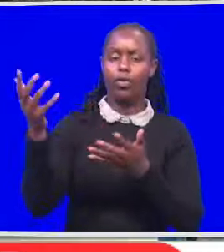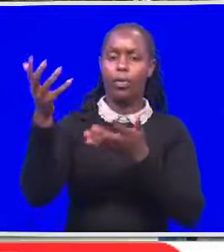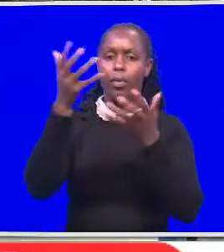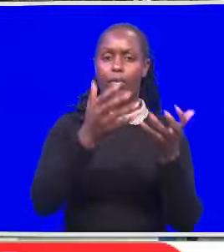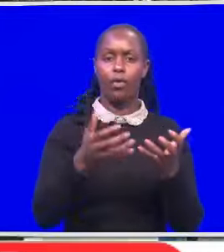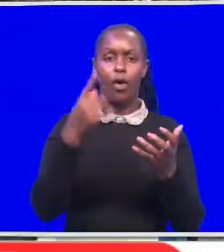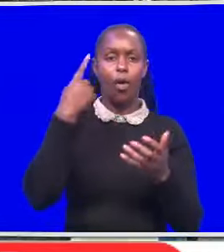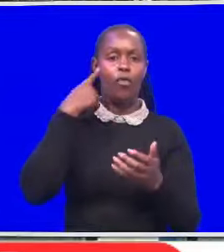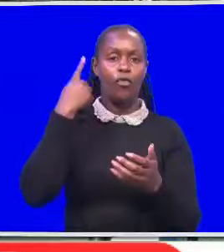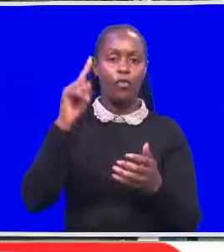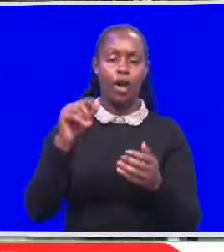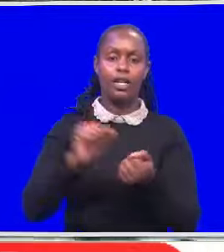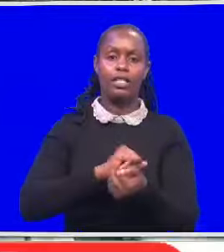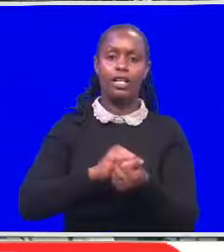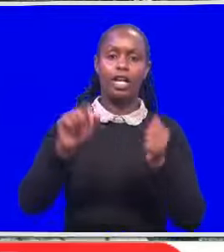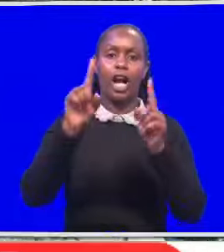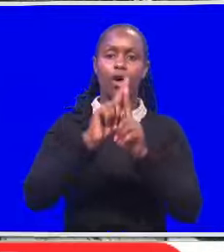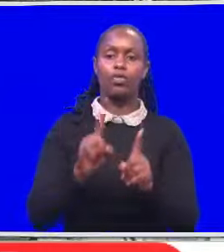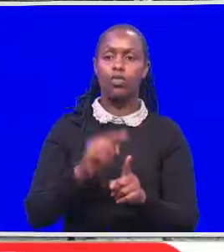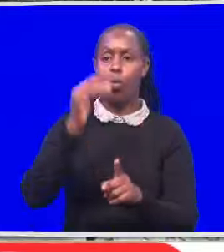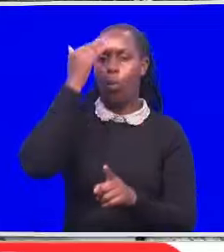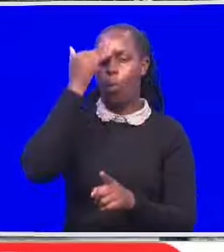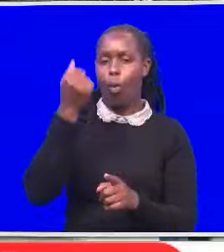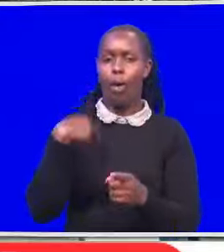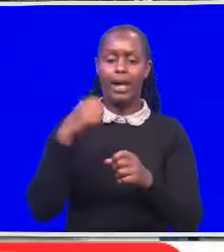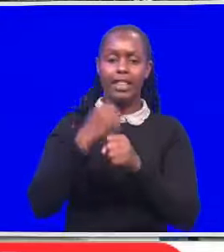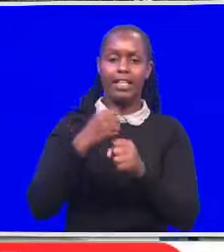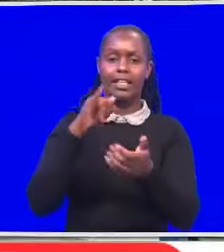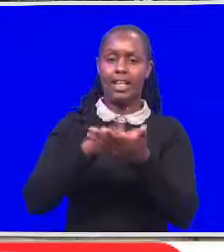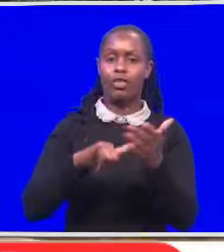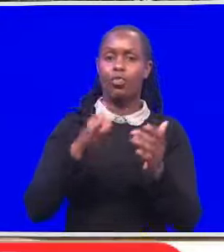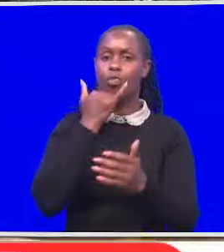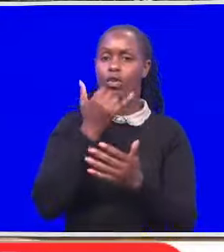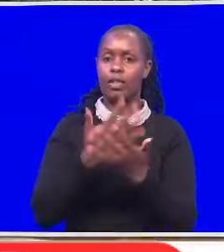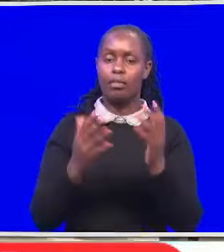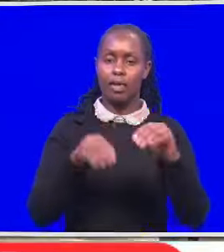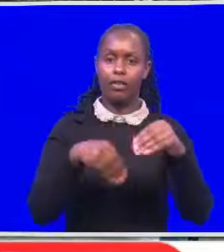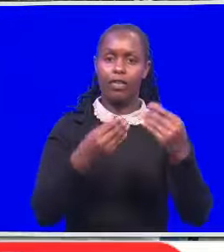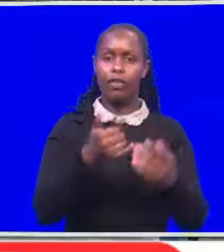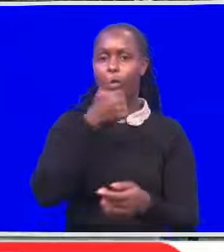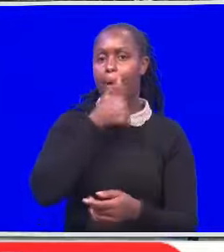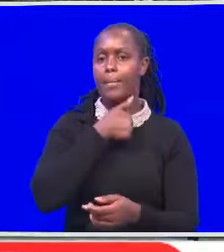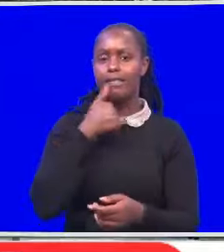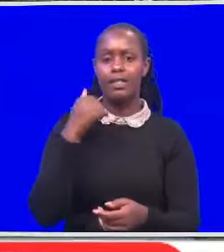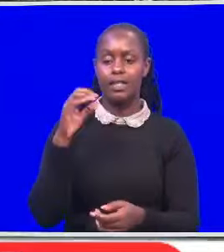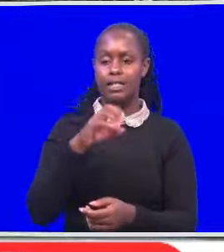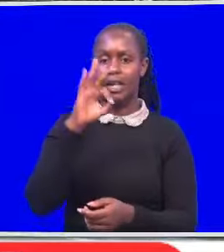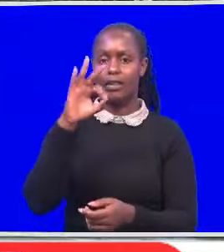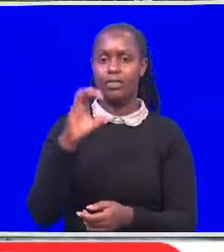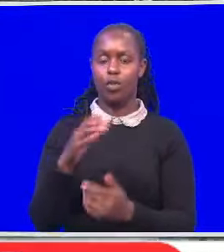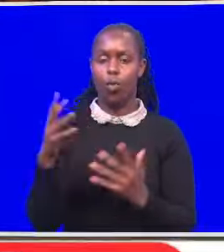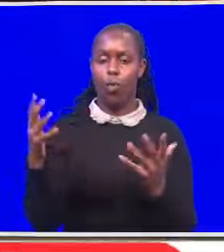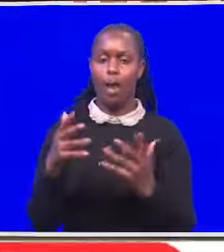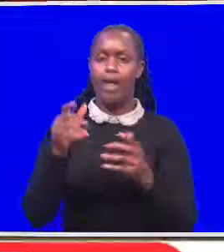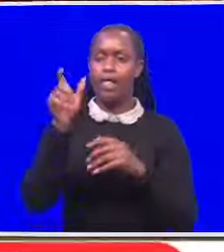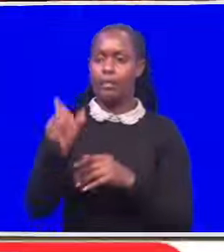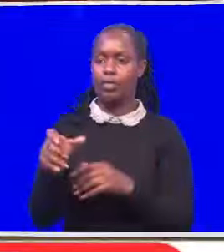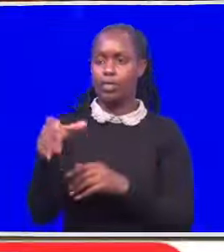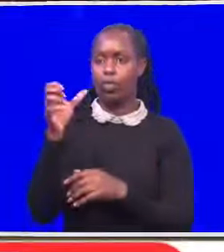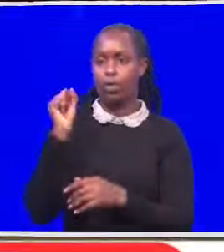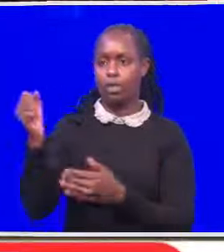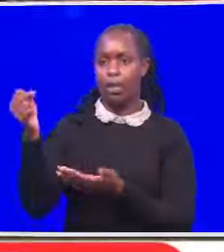for destruction and why a tainted consignment was released to a private CFC where the importer is employed. Last year